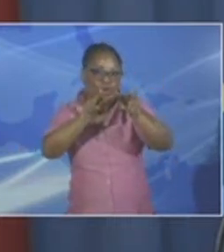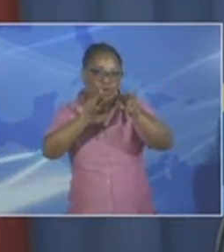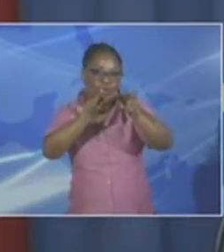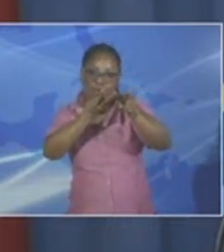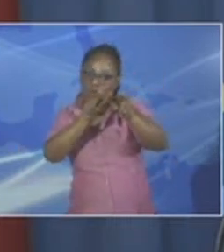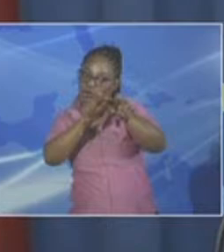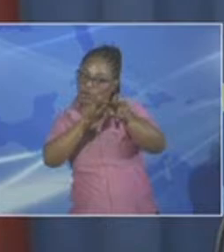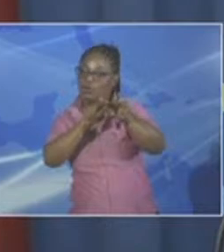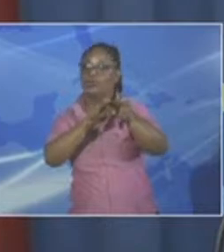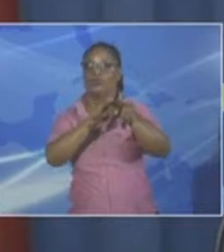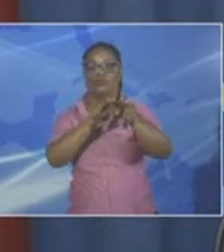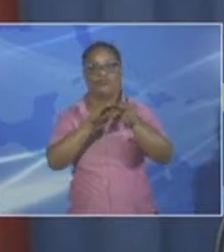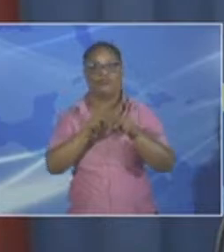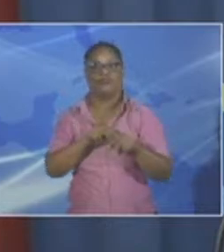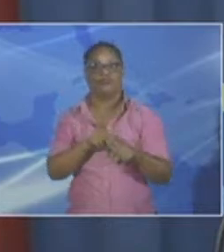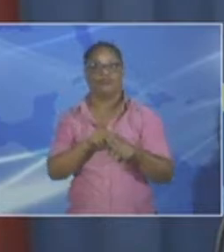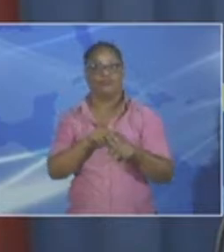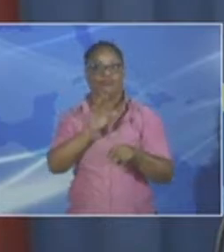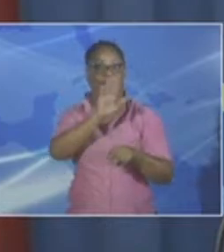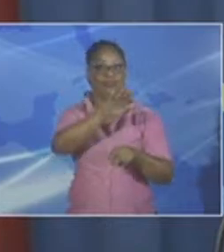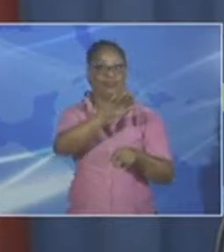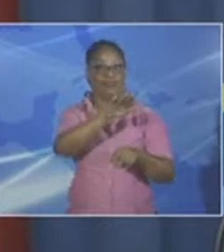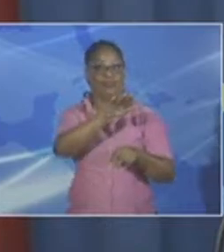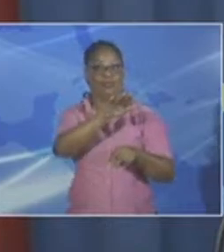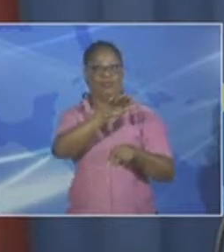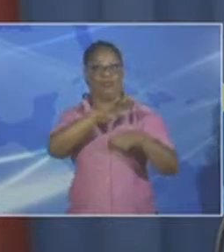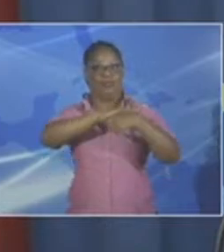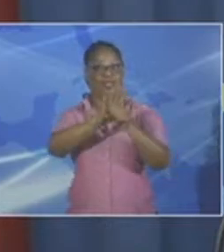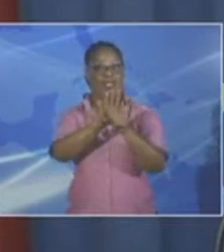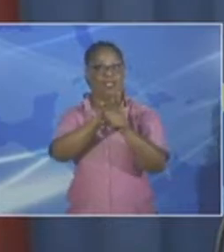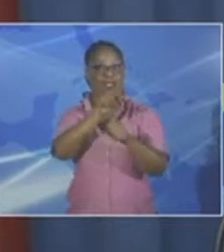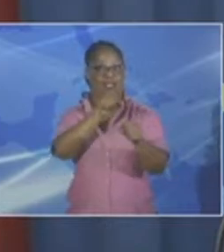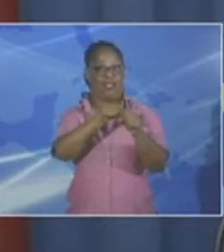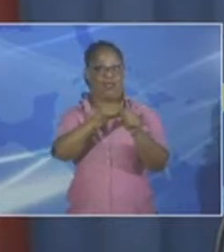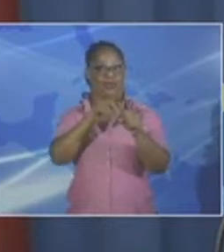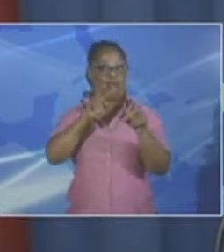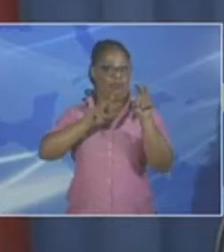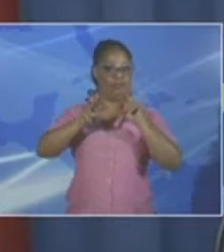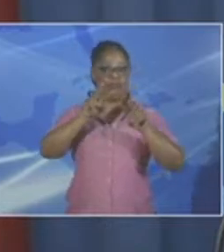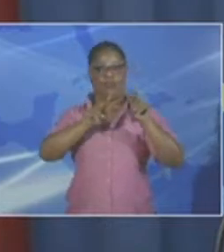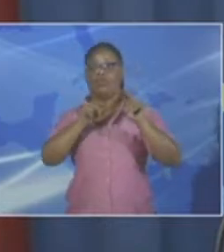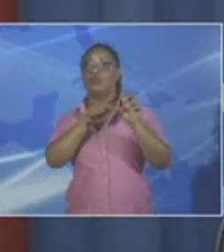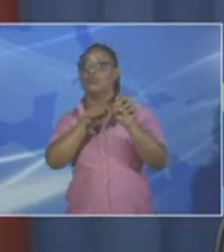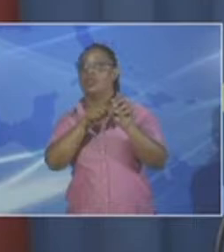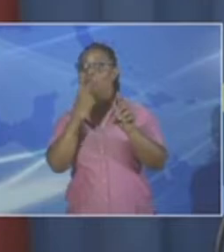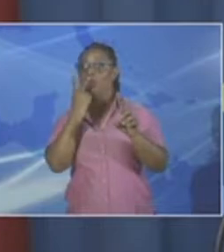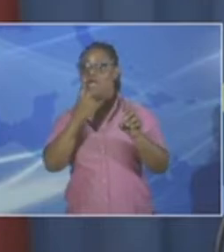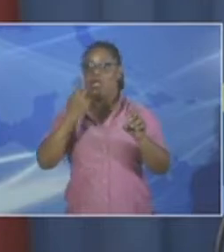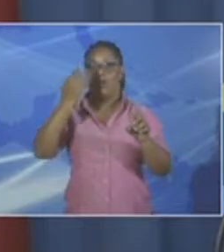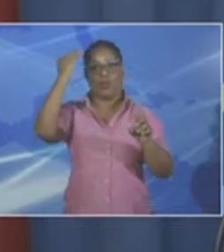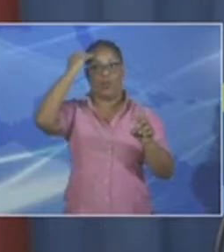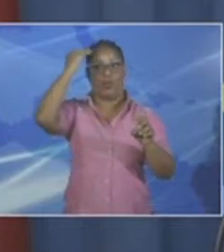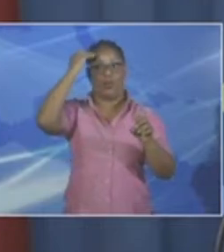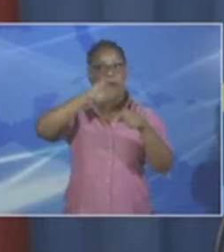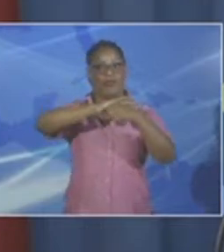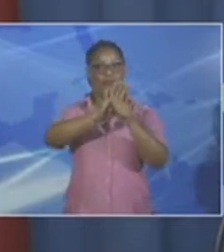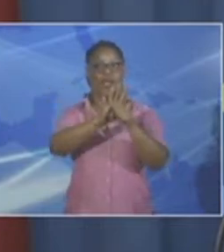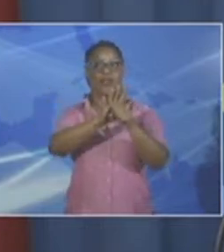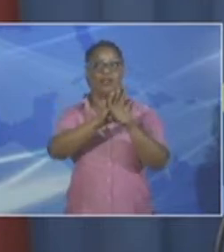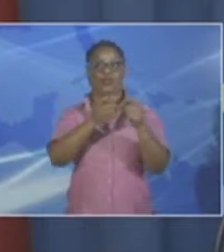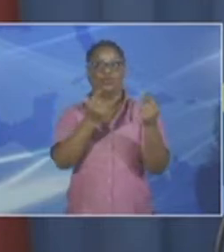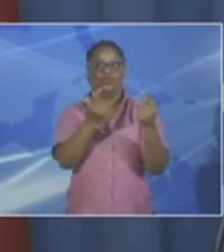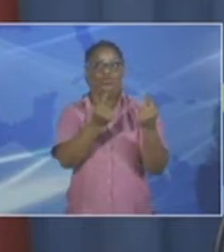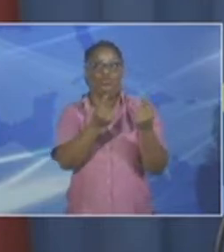I think if one thing COVID has taught us over the last 2 years is that everything is uncertain. But we have to be very vigilant.